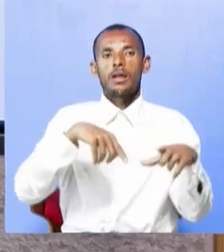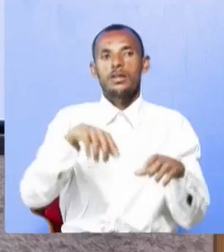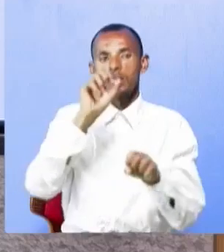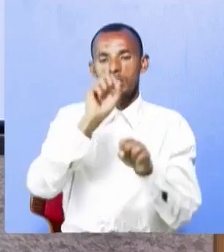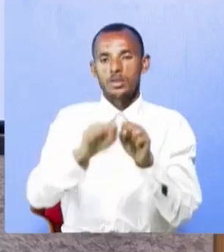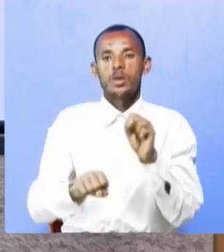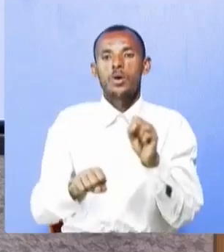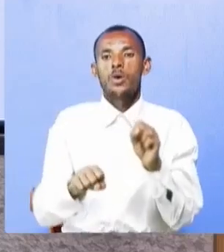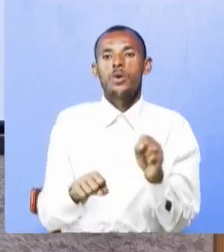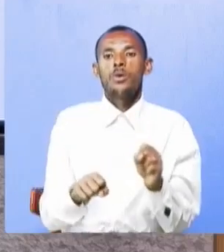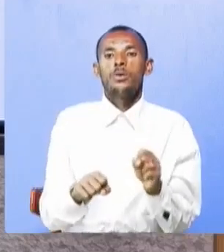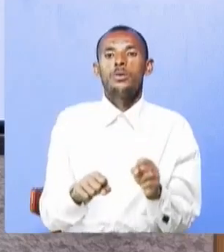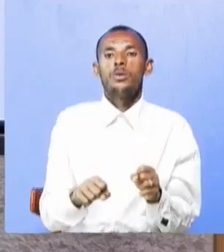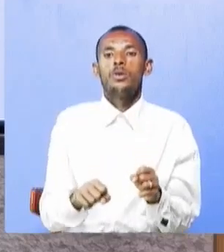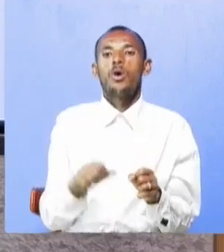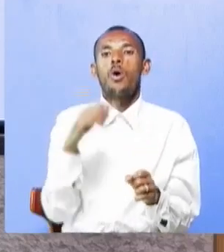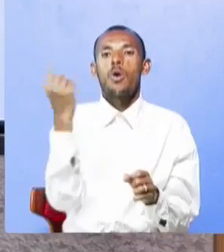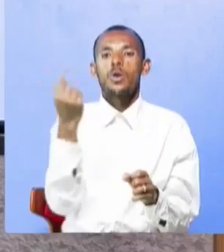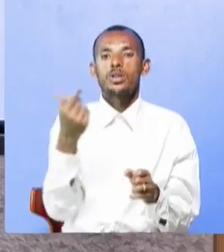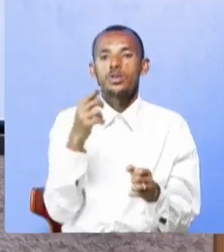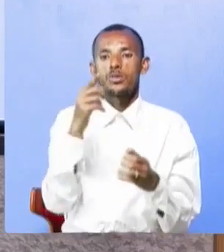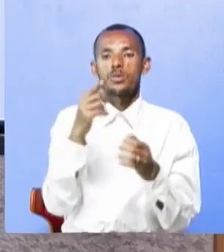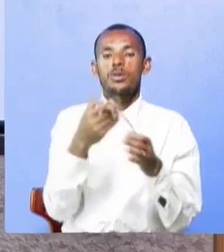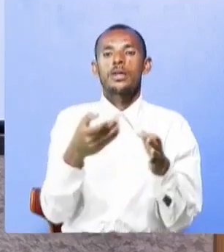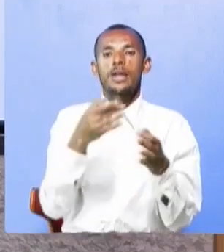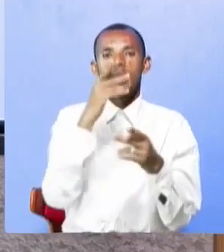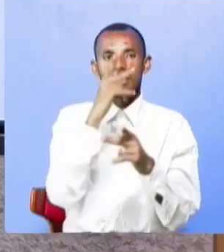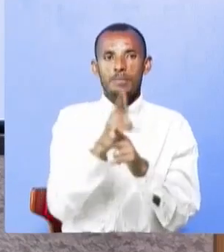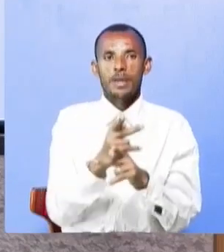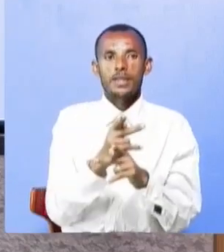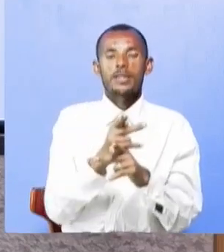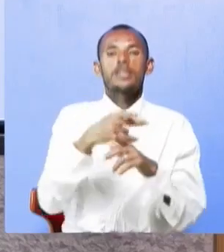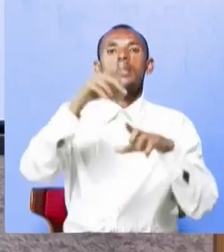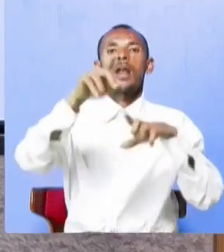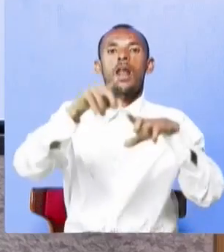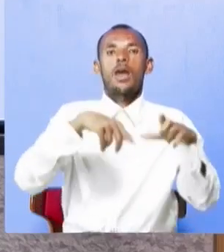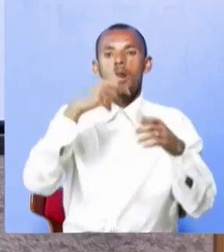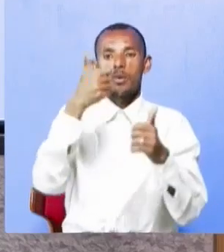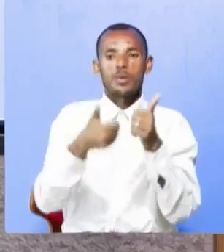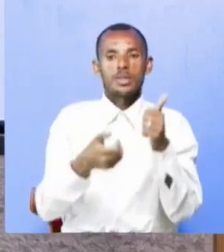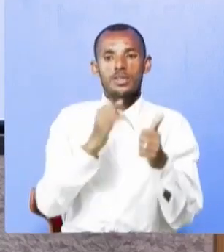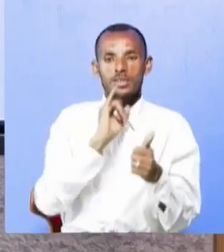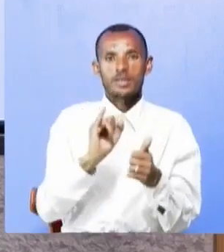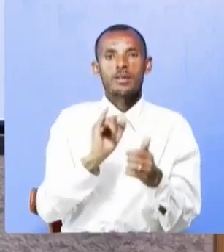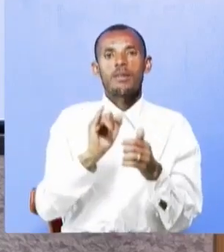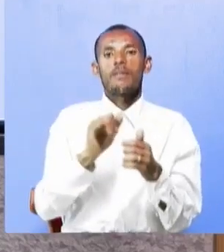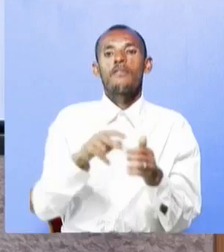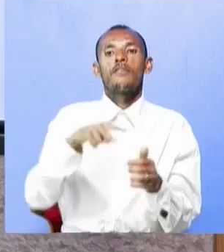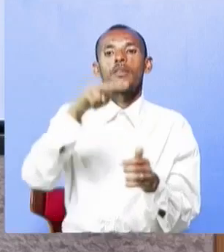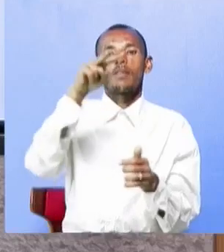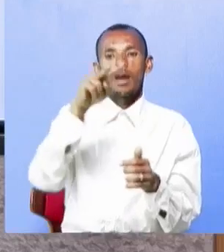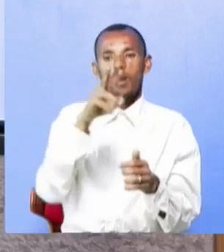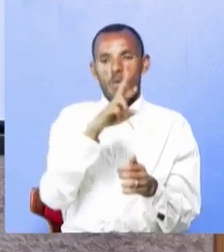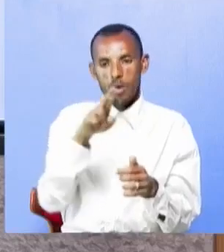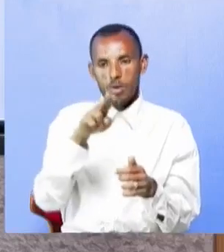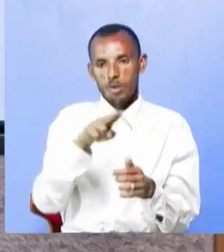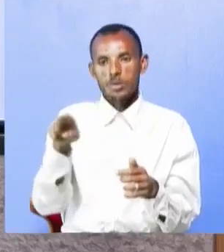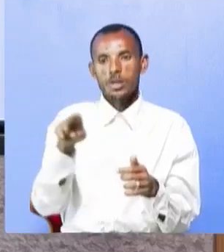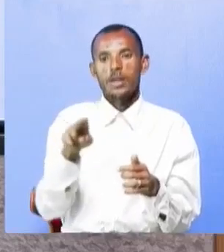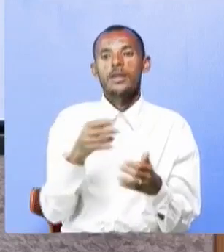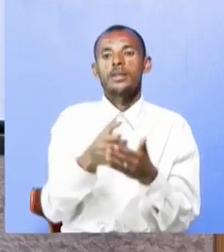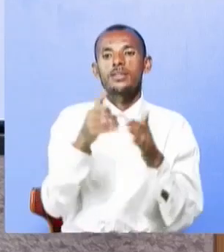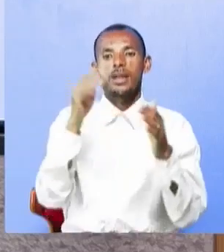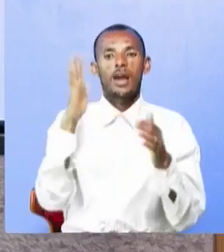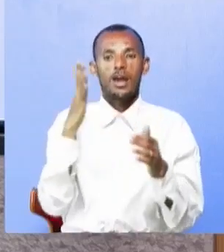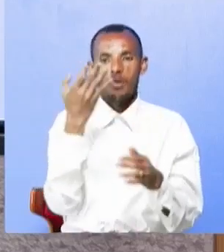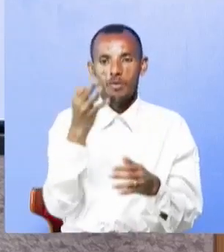So always you need to expect a straight line which is neither vertical nor horizontal. It's a kind